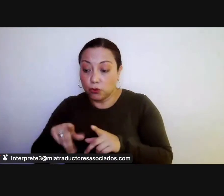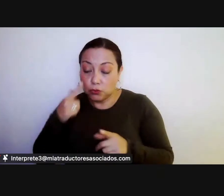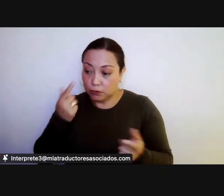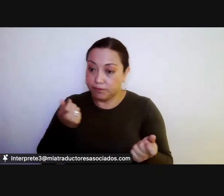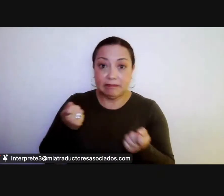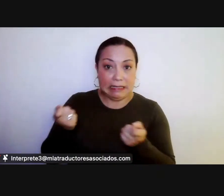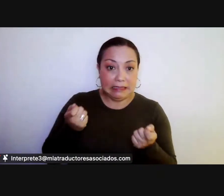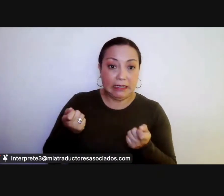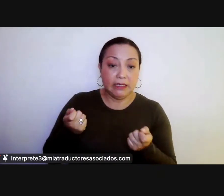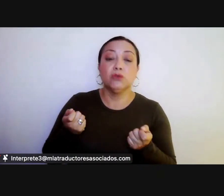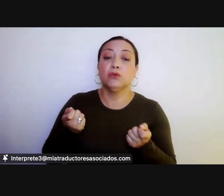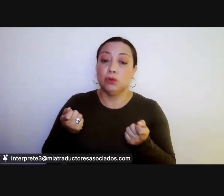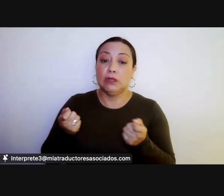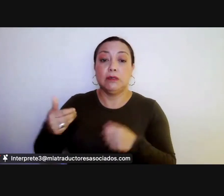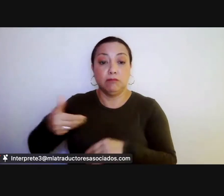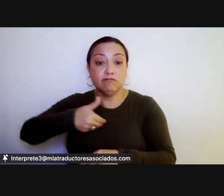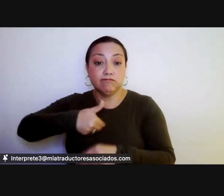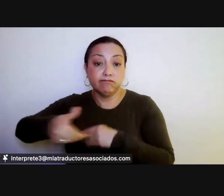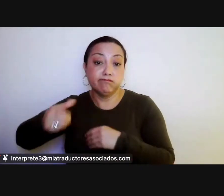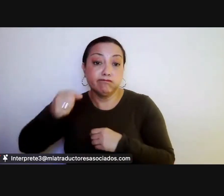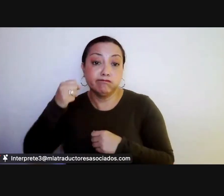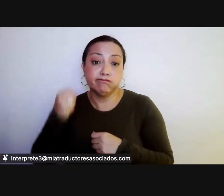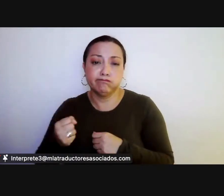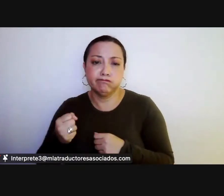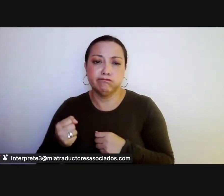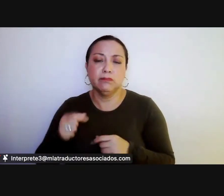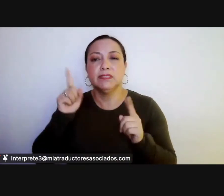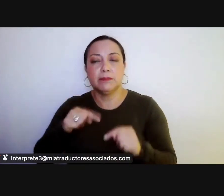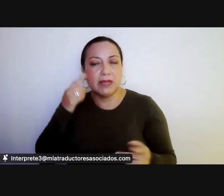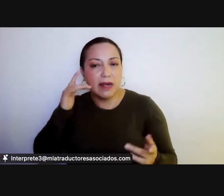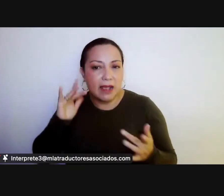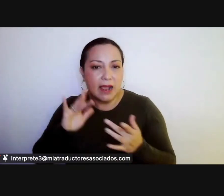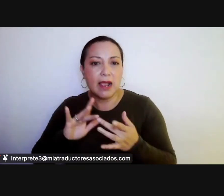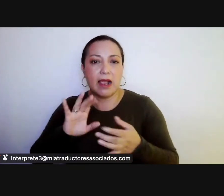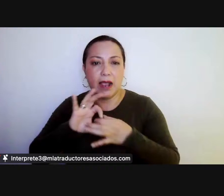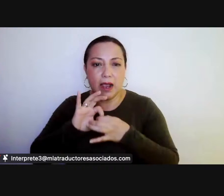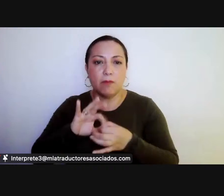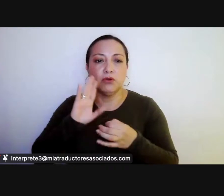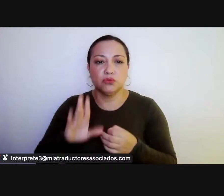challenge of pandemics is very strong, which is